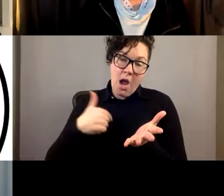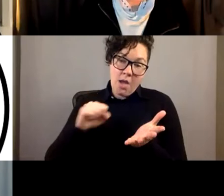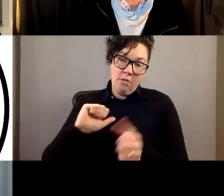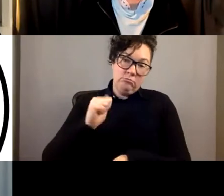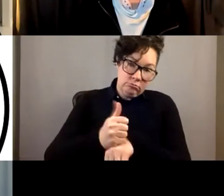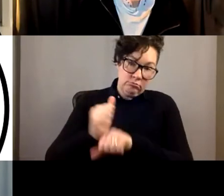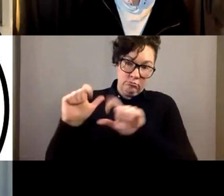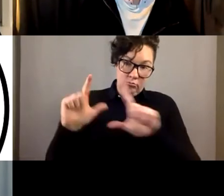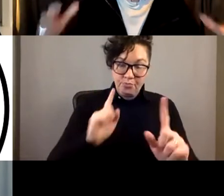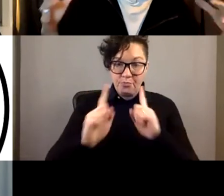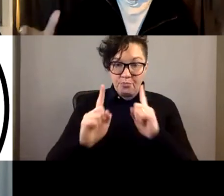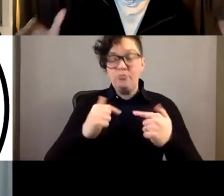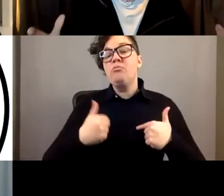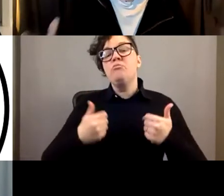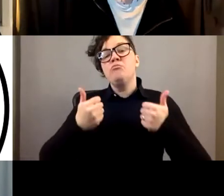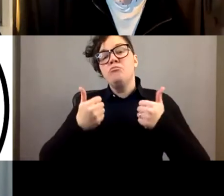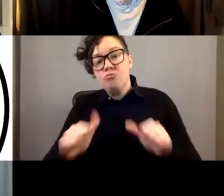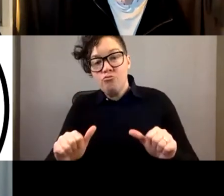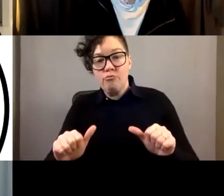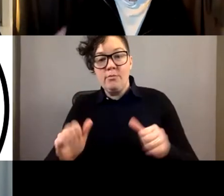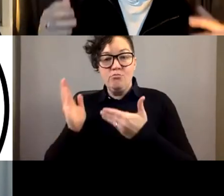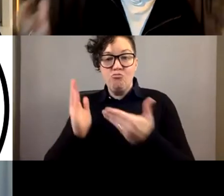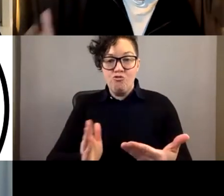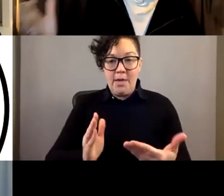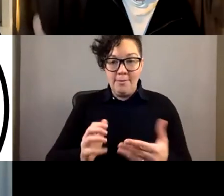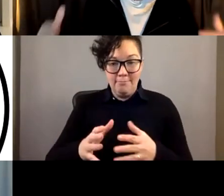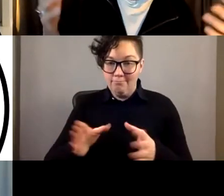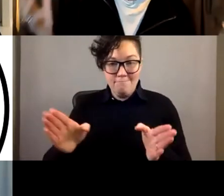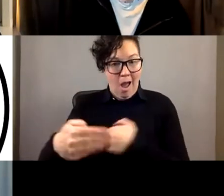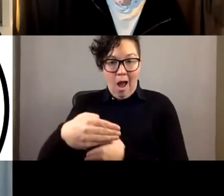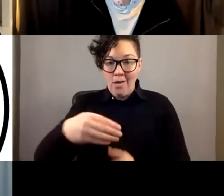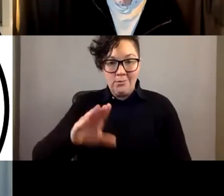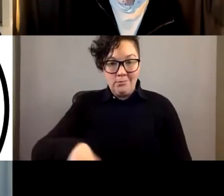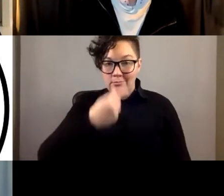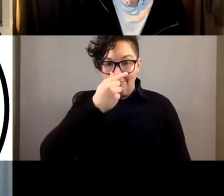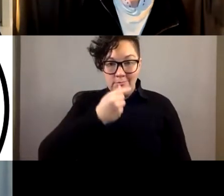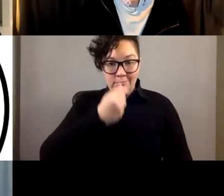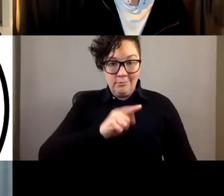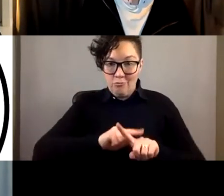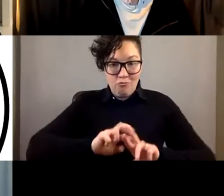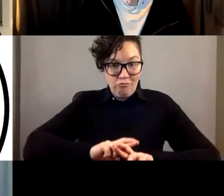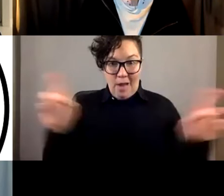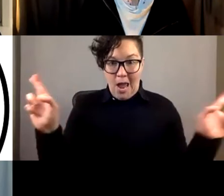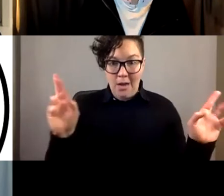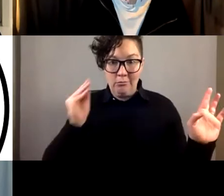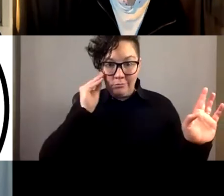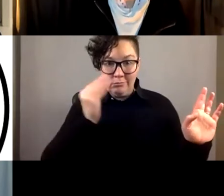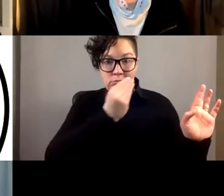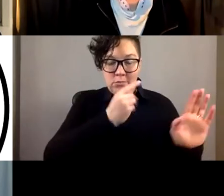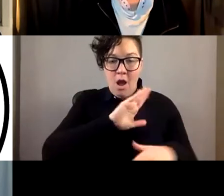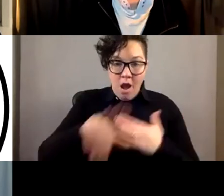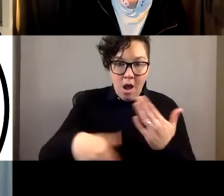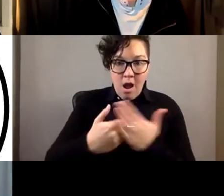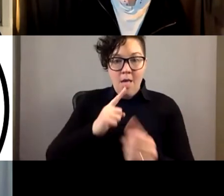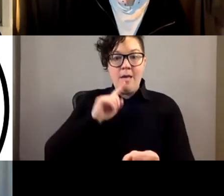conversation, to bring large boxes of Kleenex and ask everybody to have a commitment to be patient with